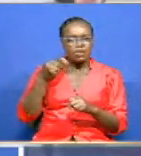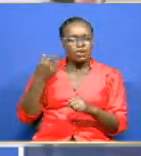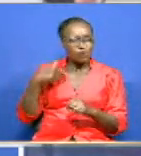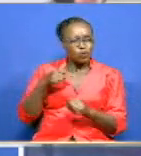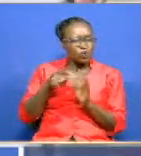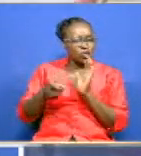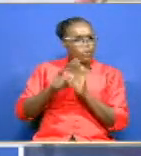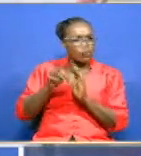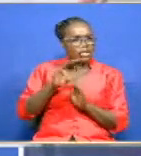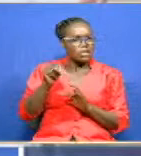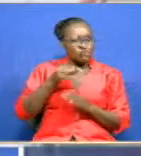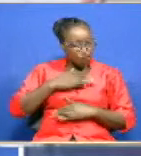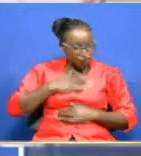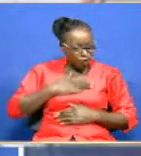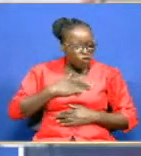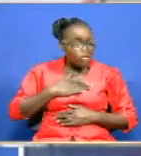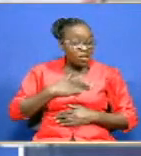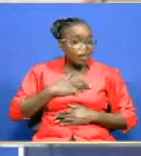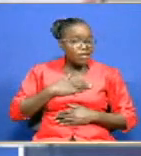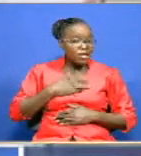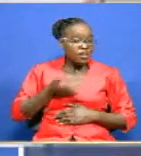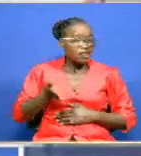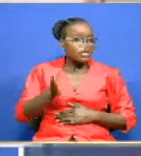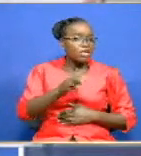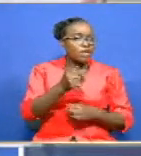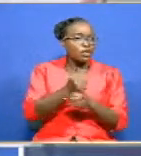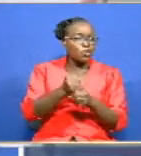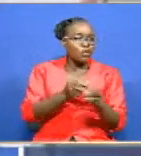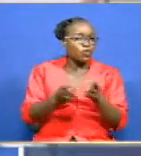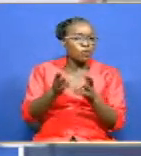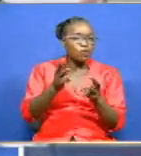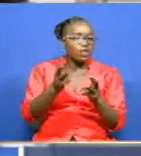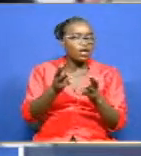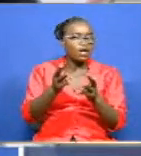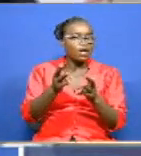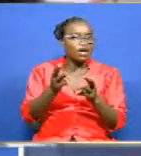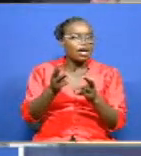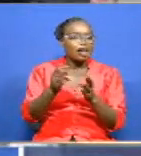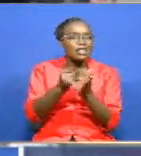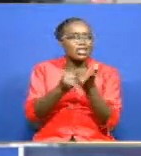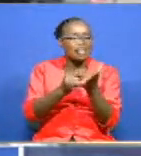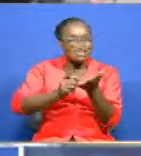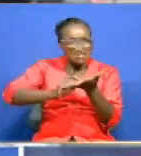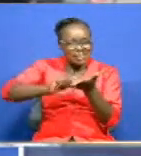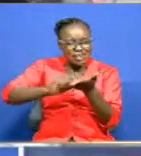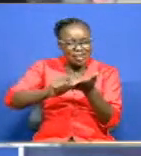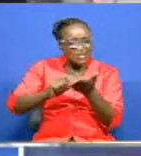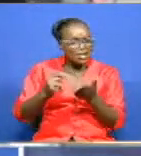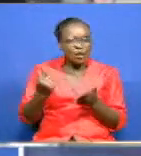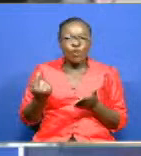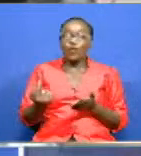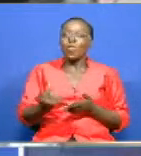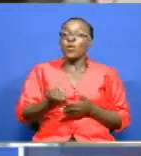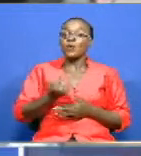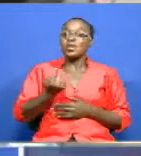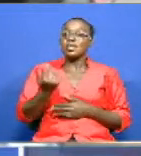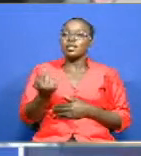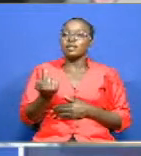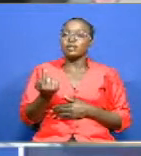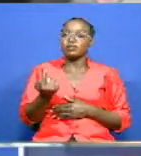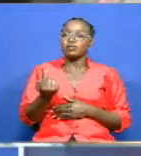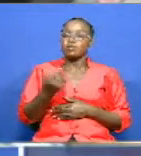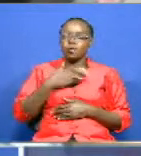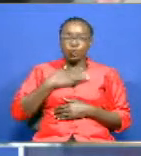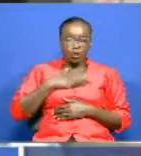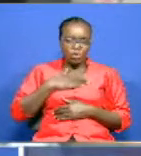request him to honor this return to work formula by just appending his signature with